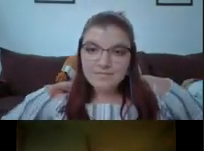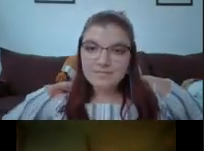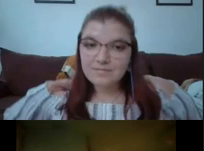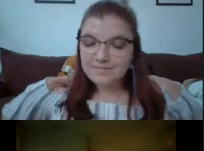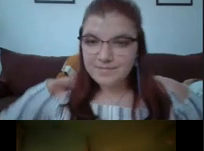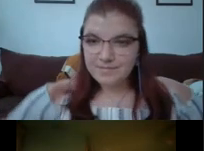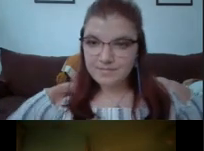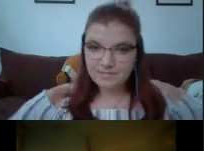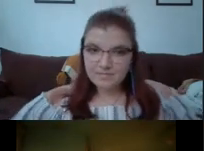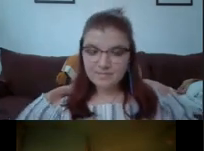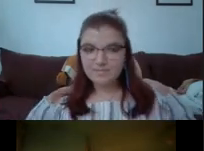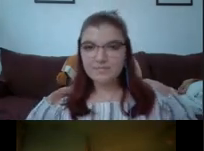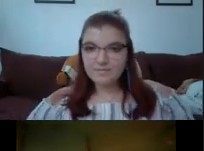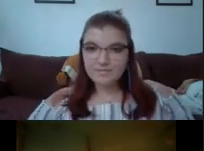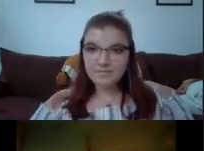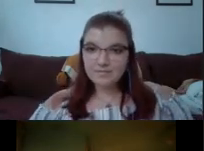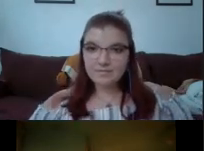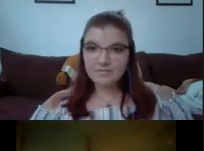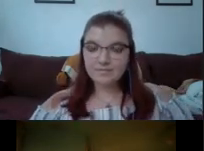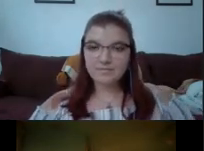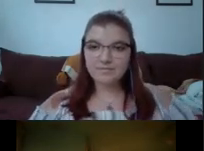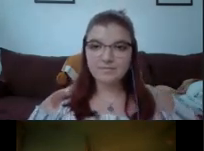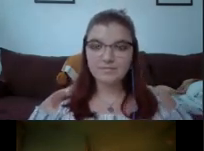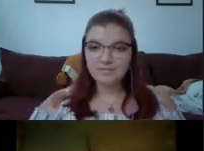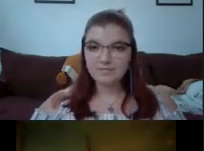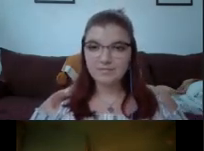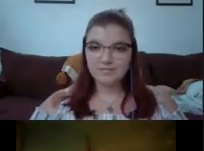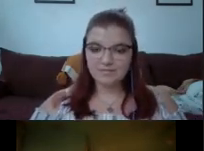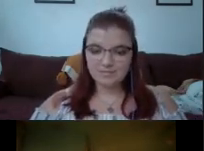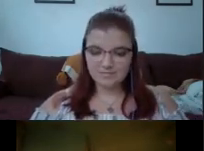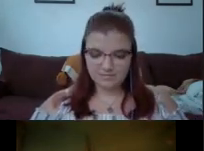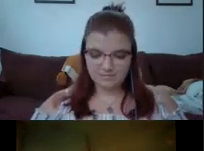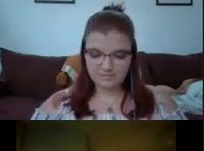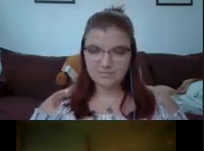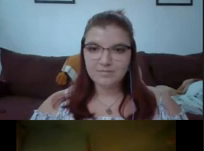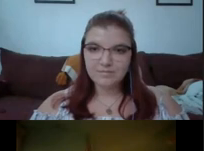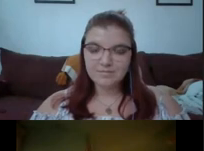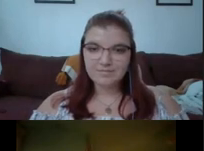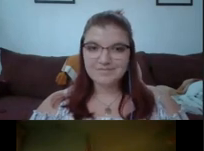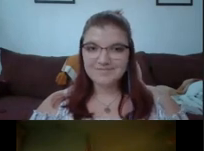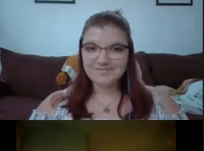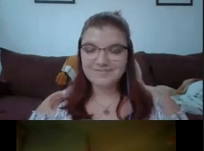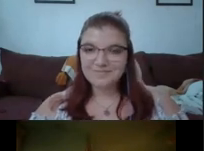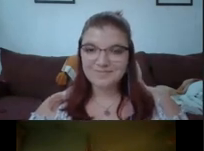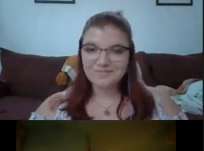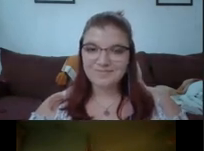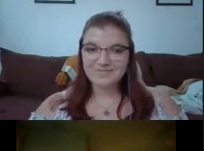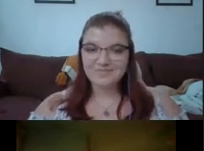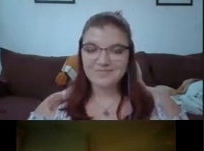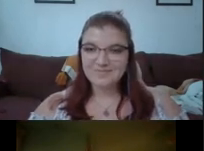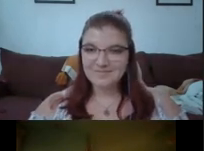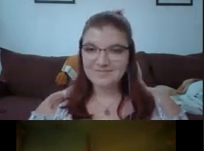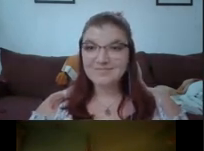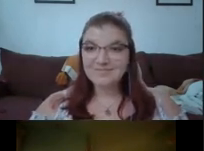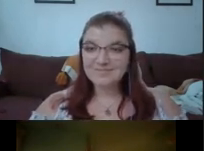Arts at the time, Adam Lazar. And I always think of Adam when I walked into my house on a